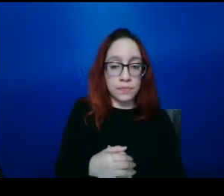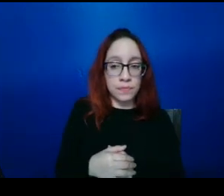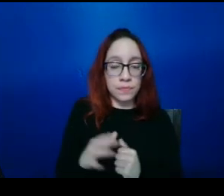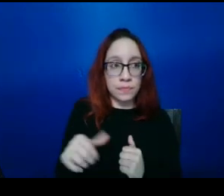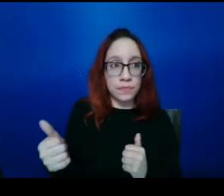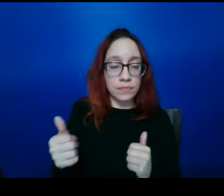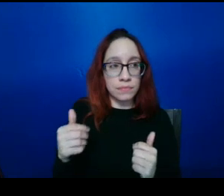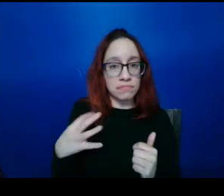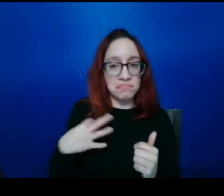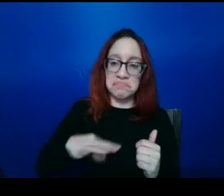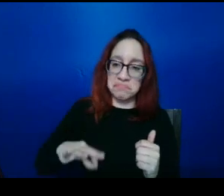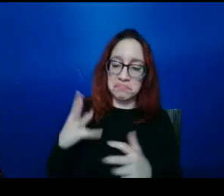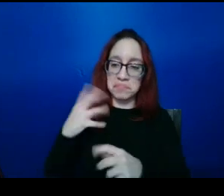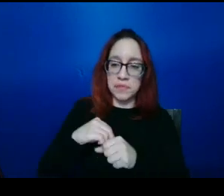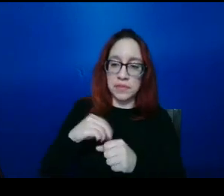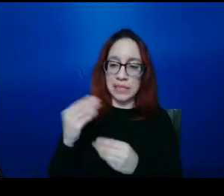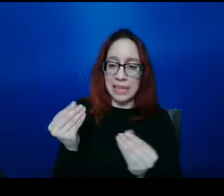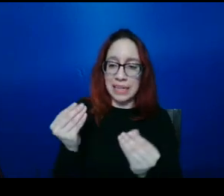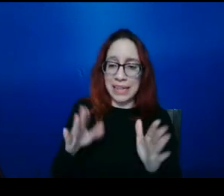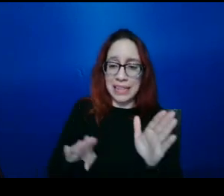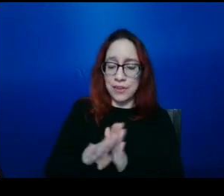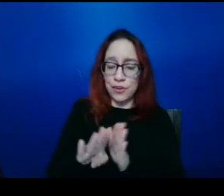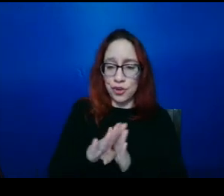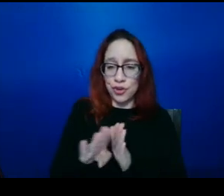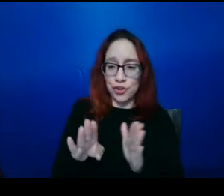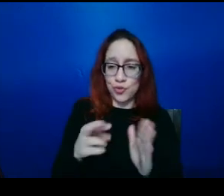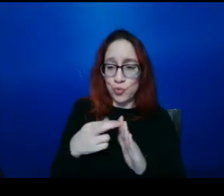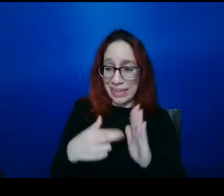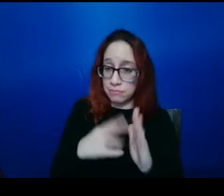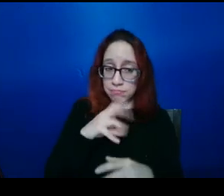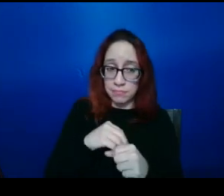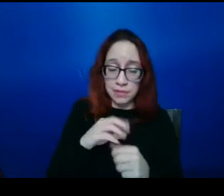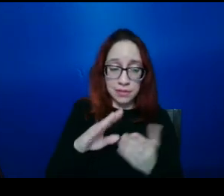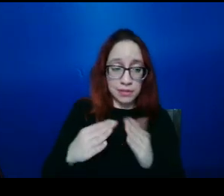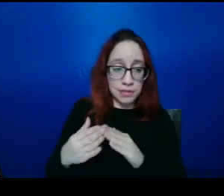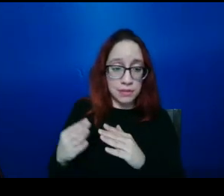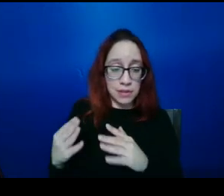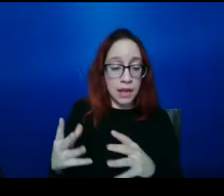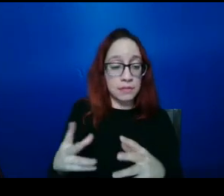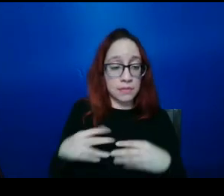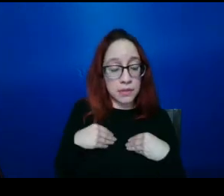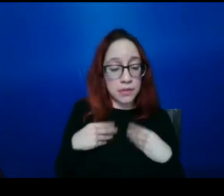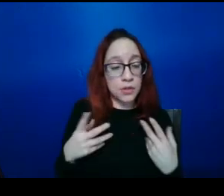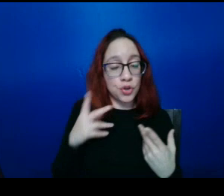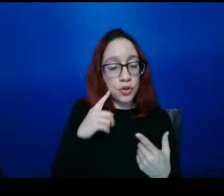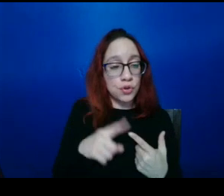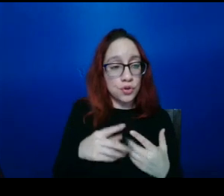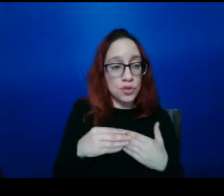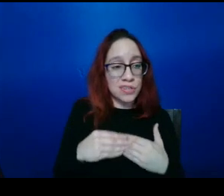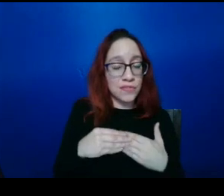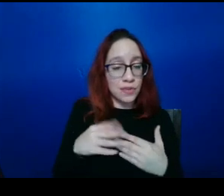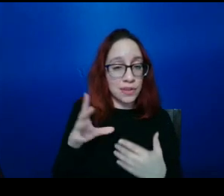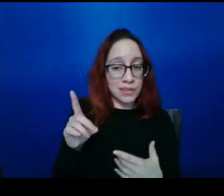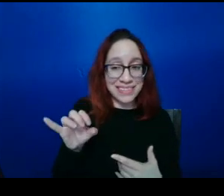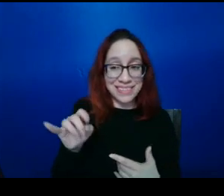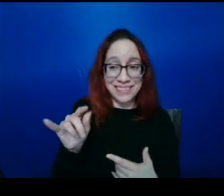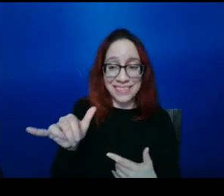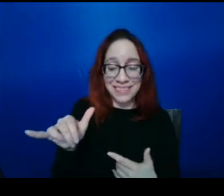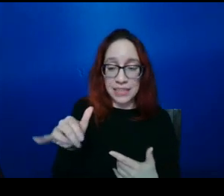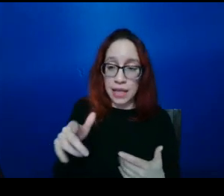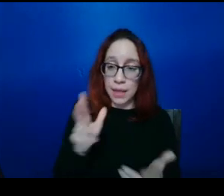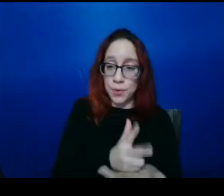some other incentives that are part of the land development regulation that are also included that the city has taken in, which is the flexible densities, parking